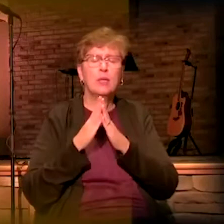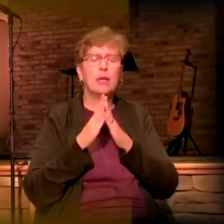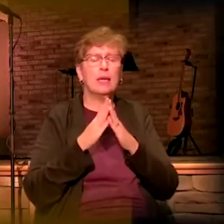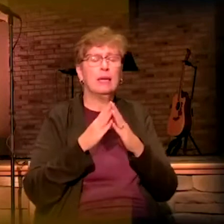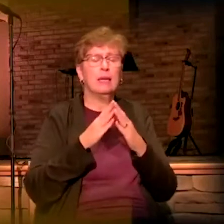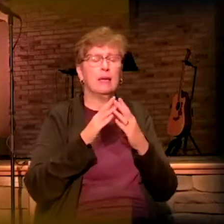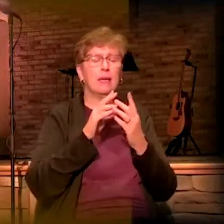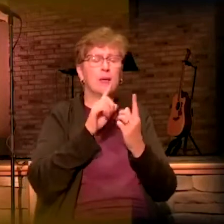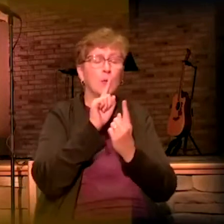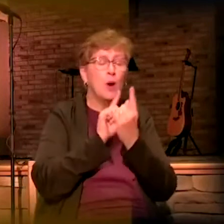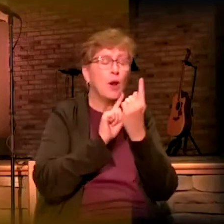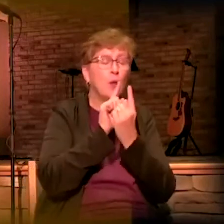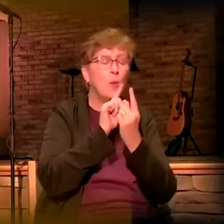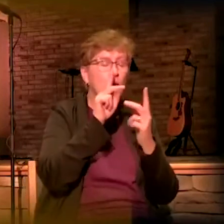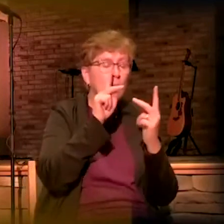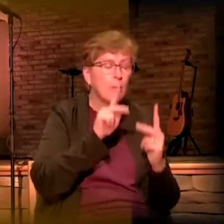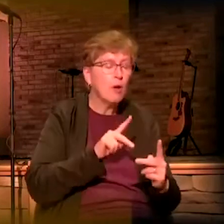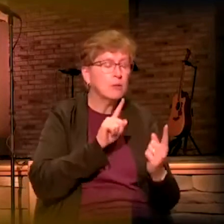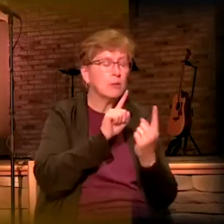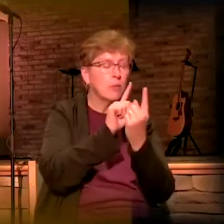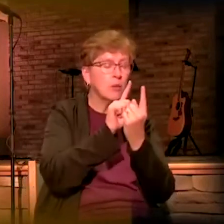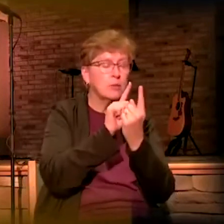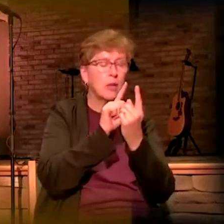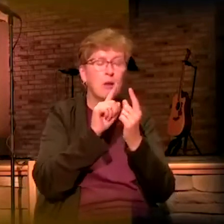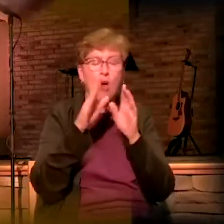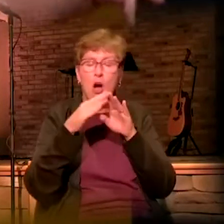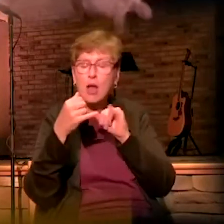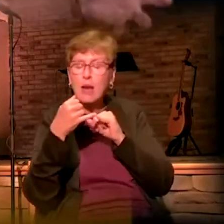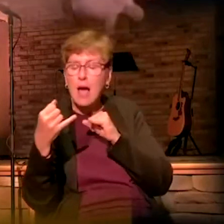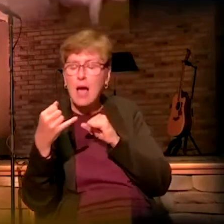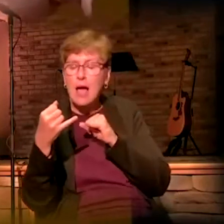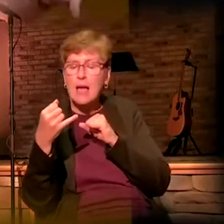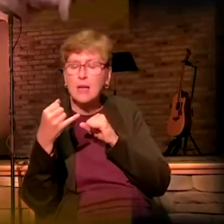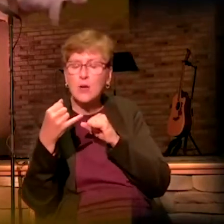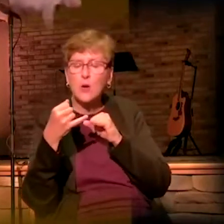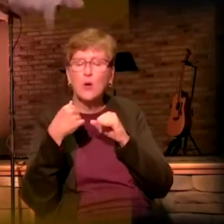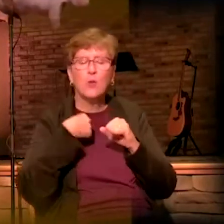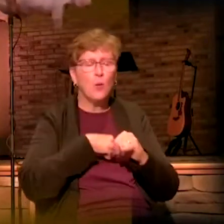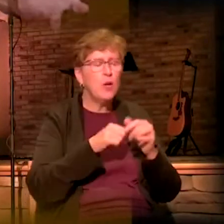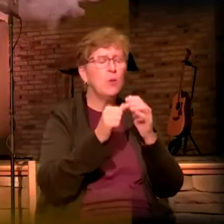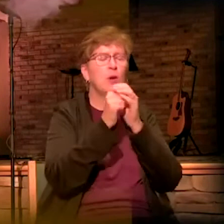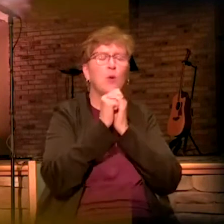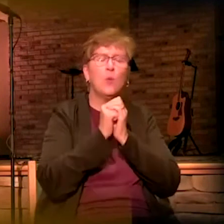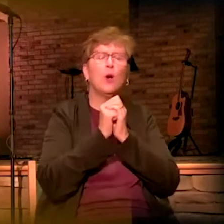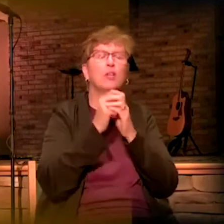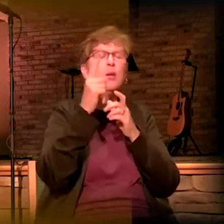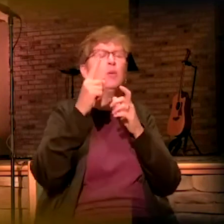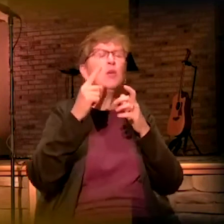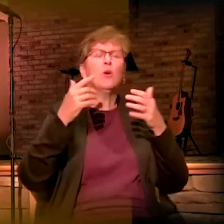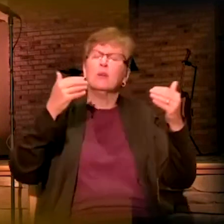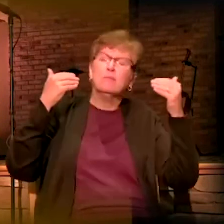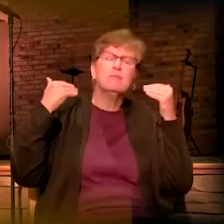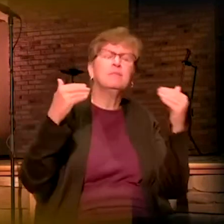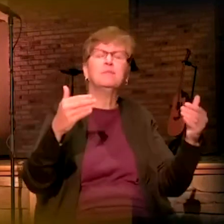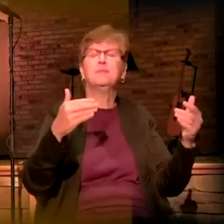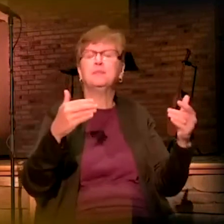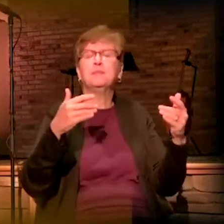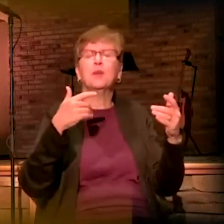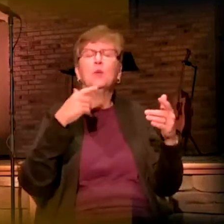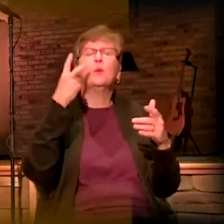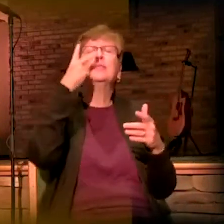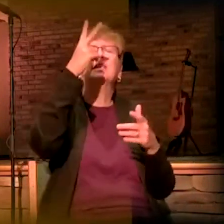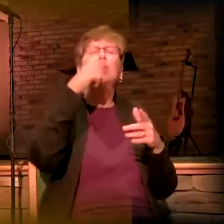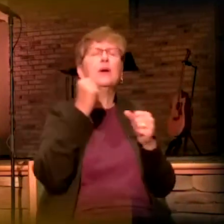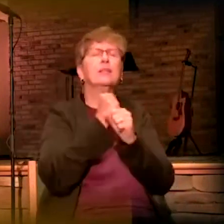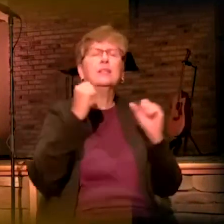or online, we just pray that we would worship you with abandonment, that we would see you as the Savior and the Lord of our